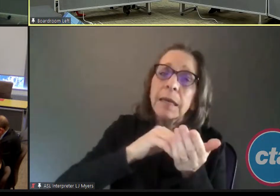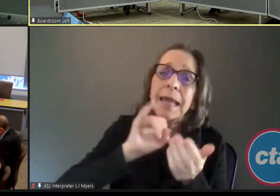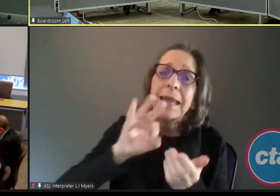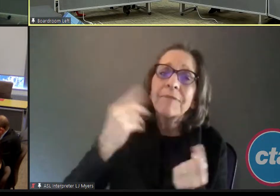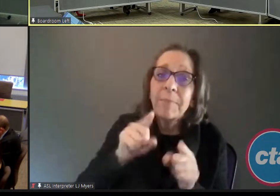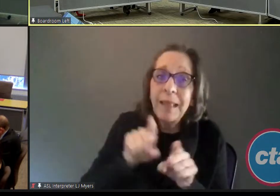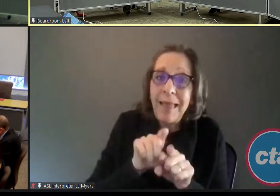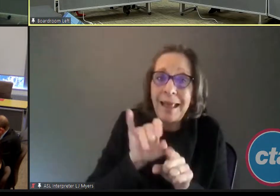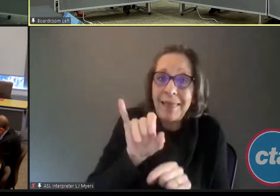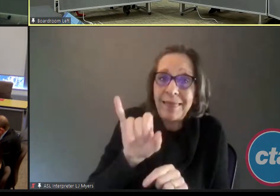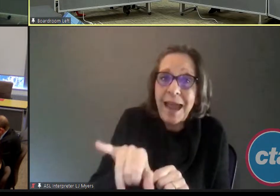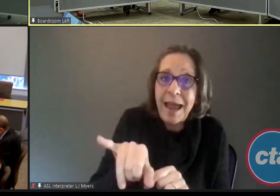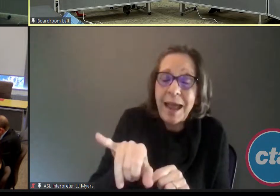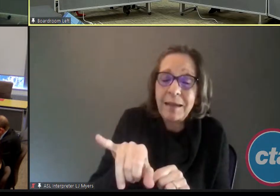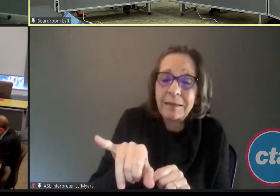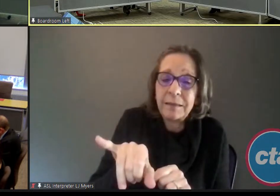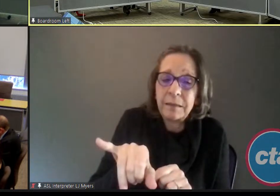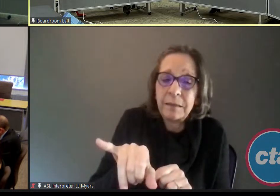that,